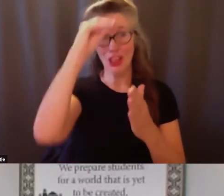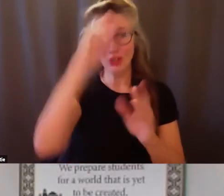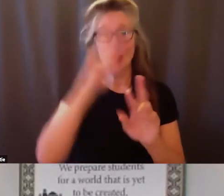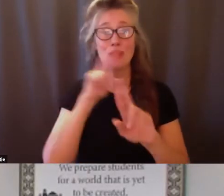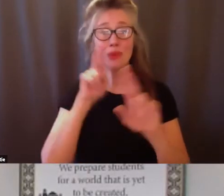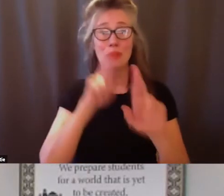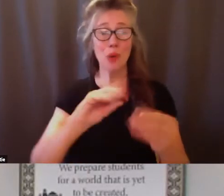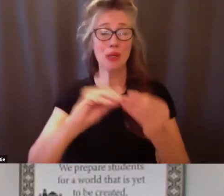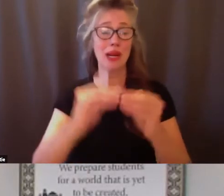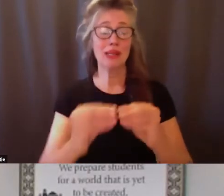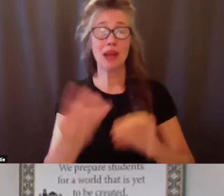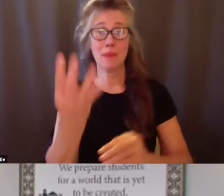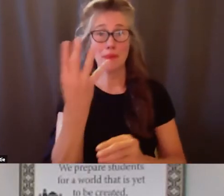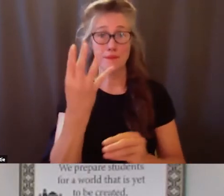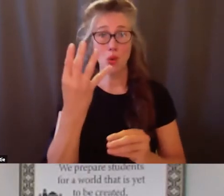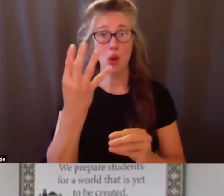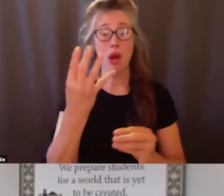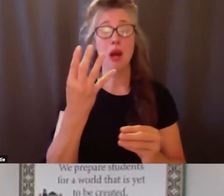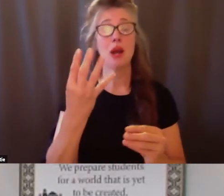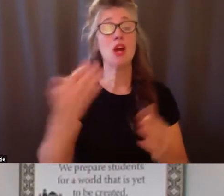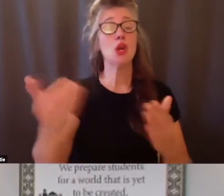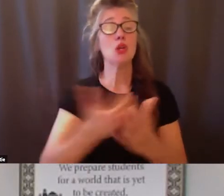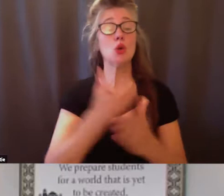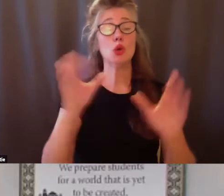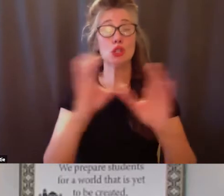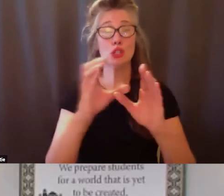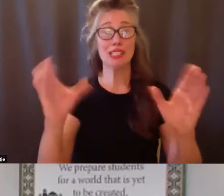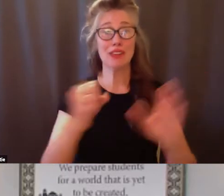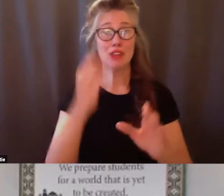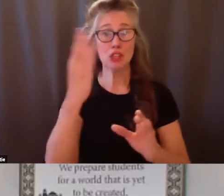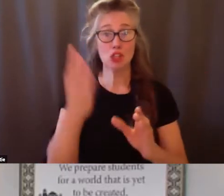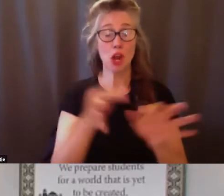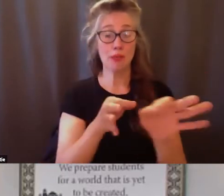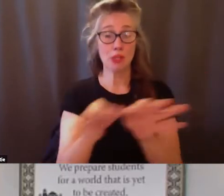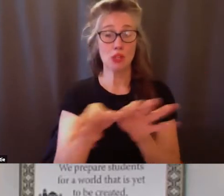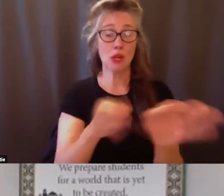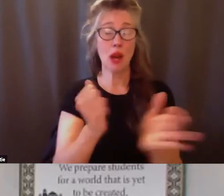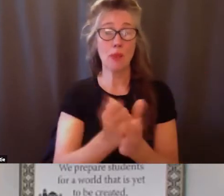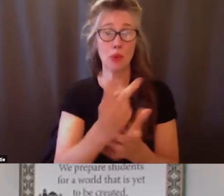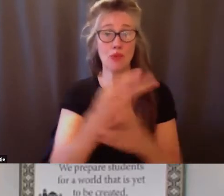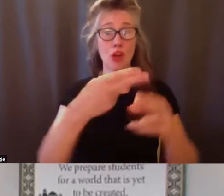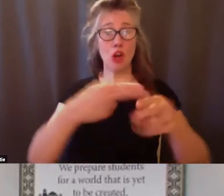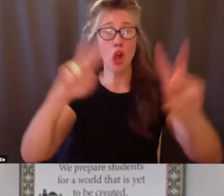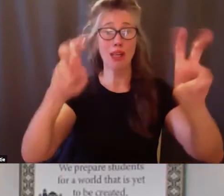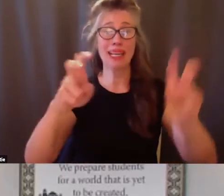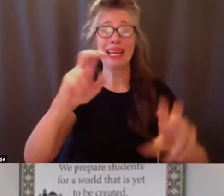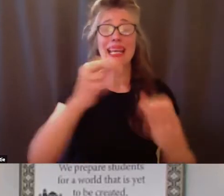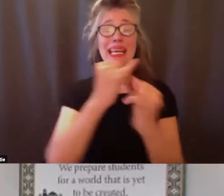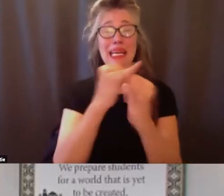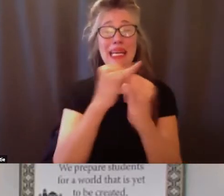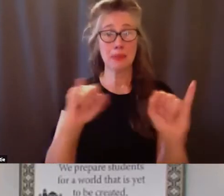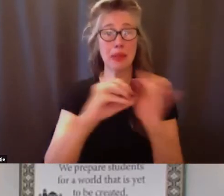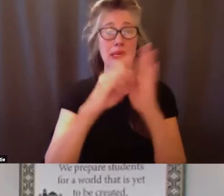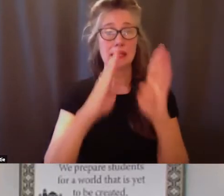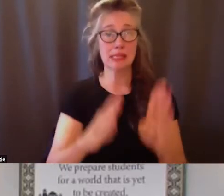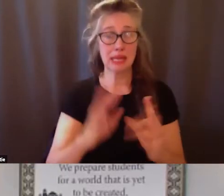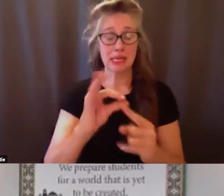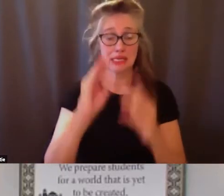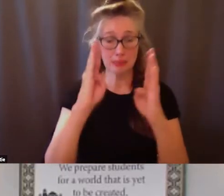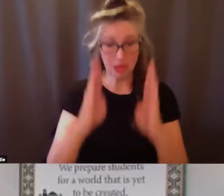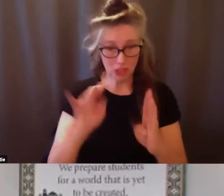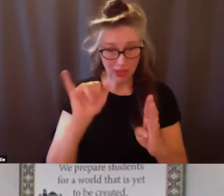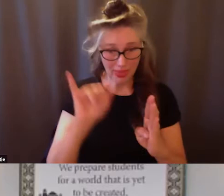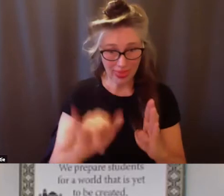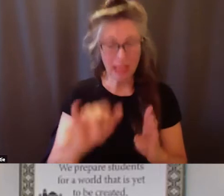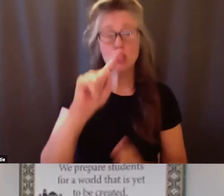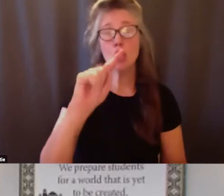number 4, which is the approval of the new certificated job description and position called Independent Study Specialist. It is a